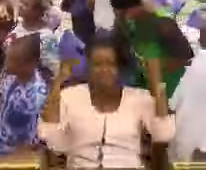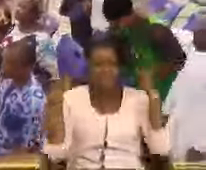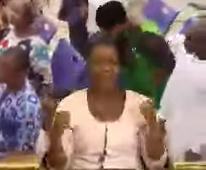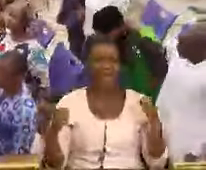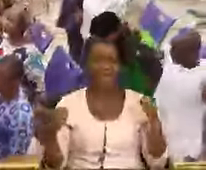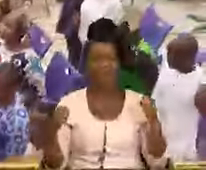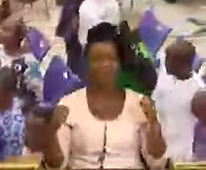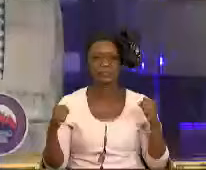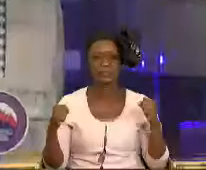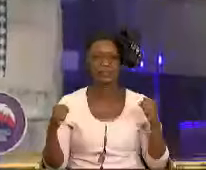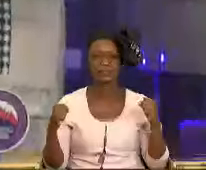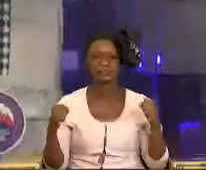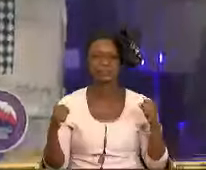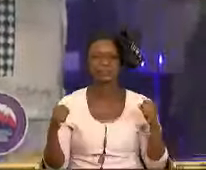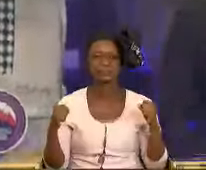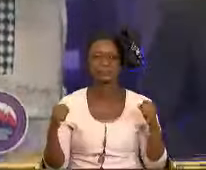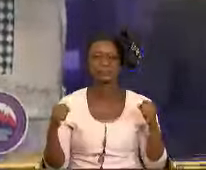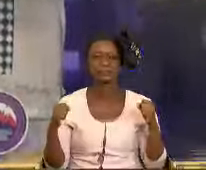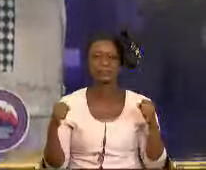pass